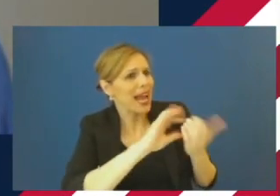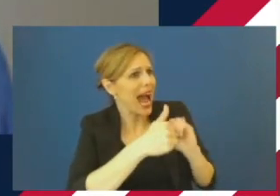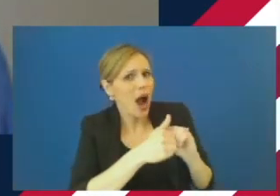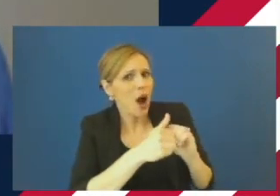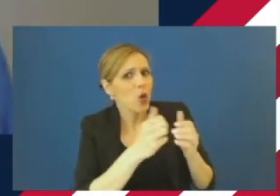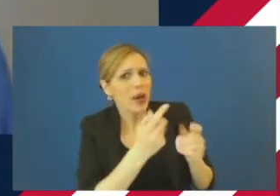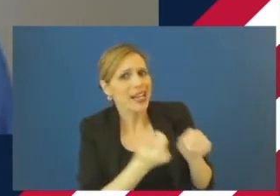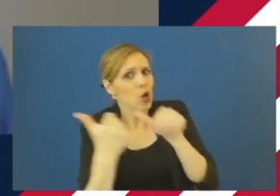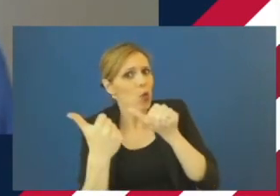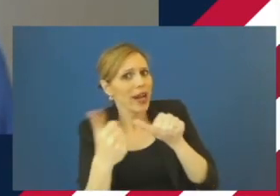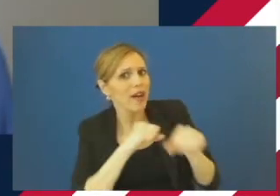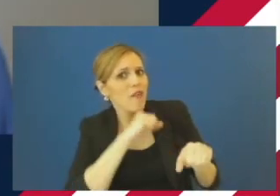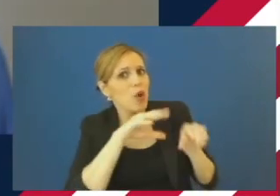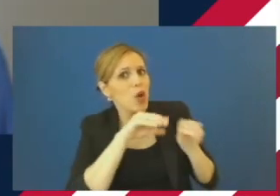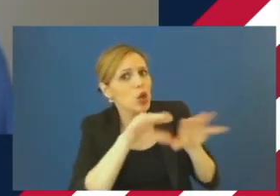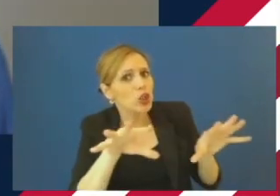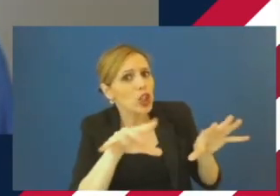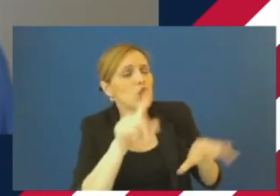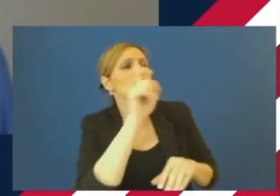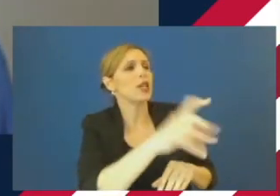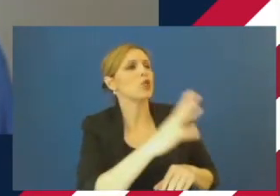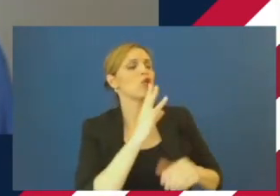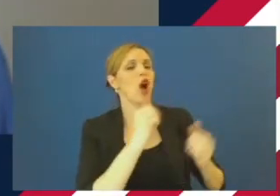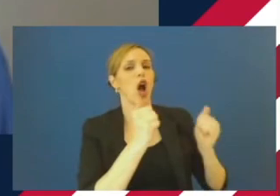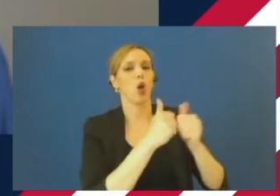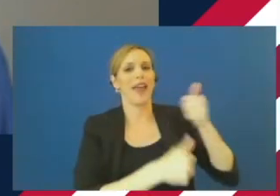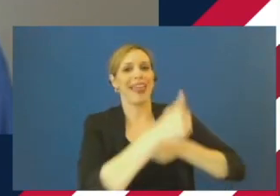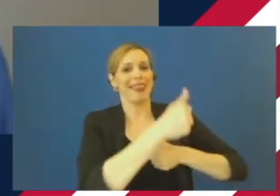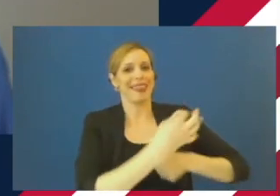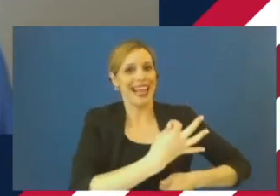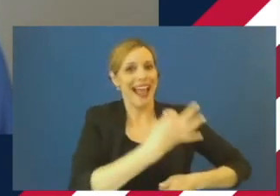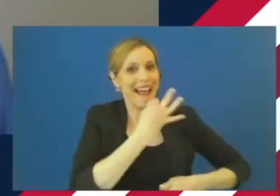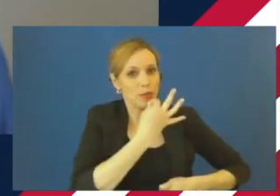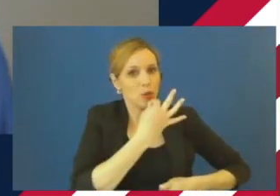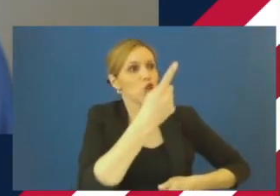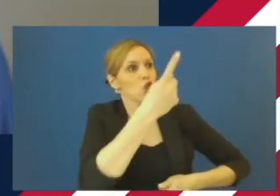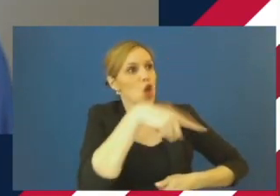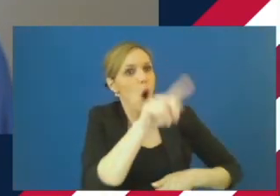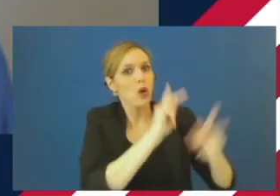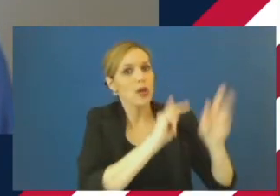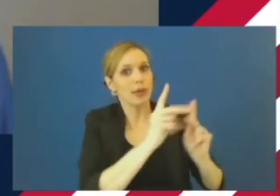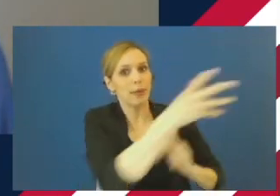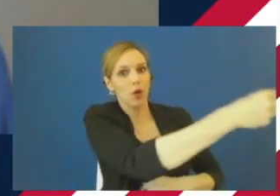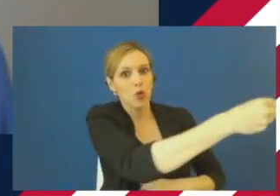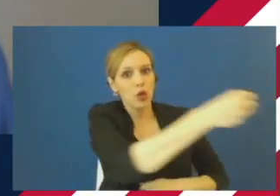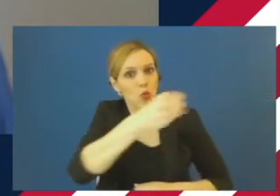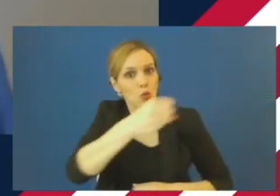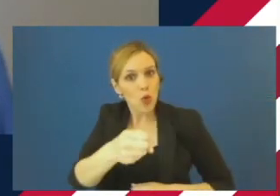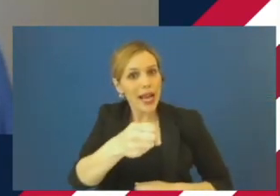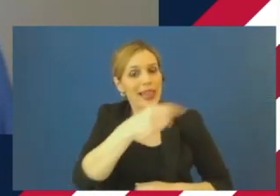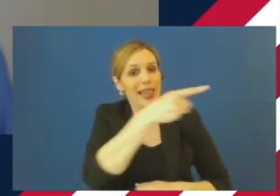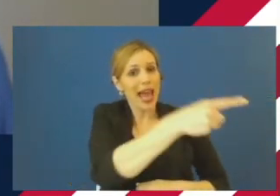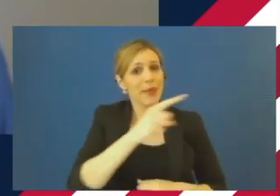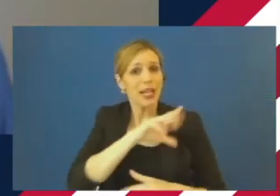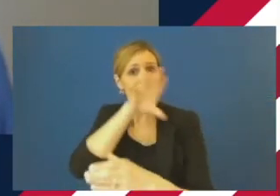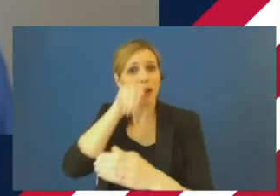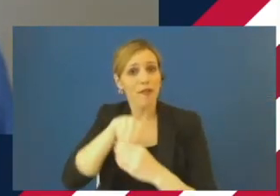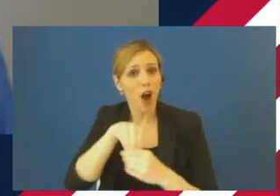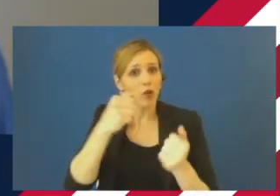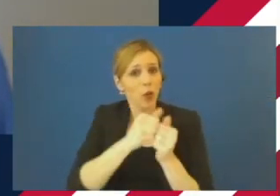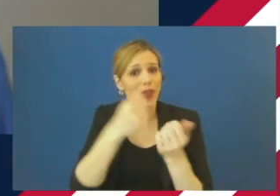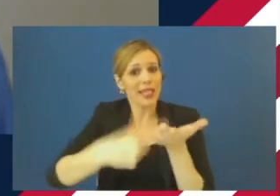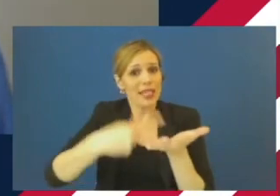communities. So it's a matter of bringing them to the table at day one and talking to them. It's not just talking